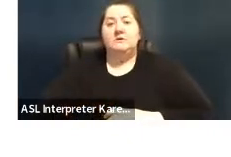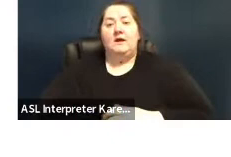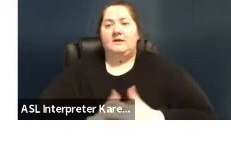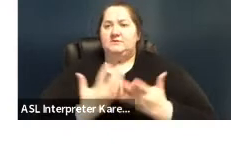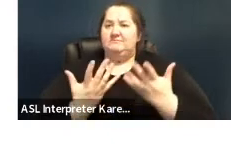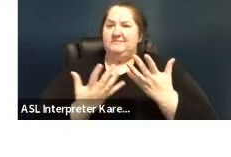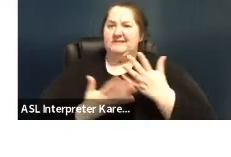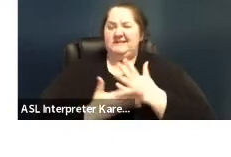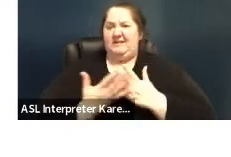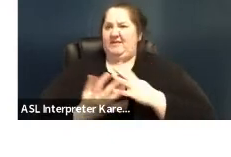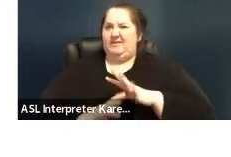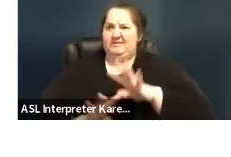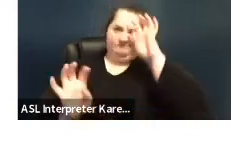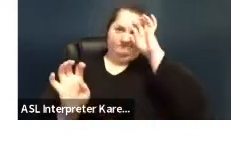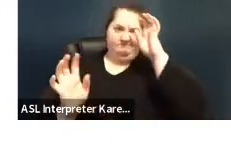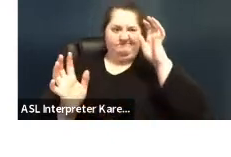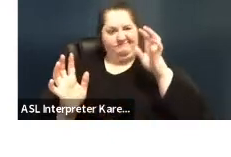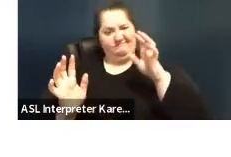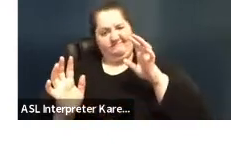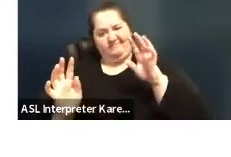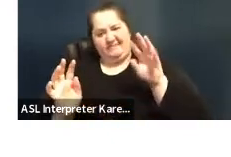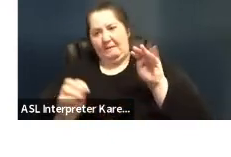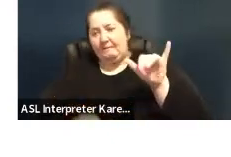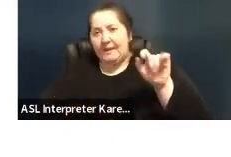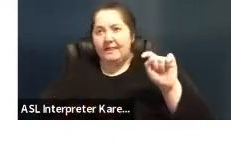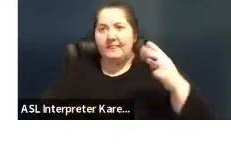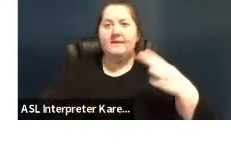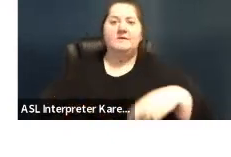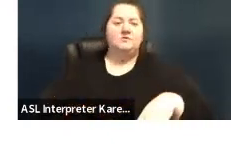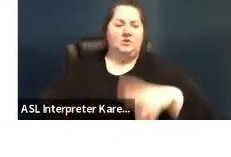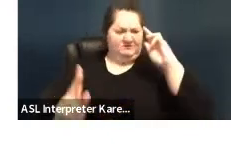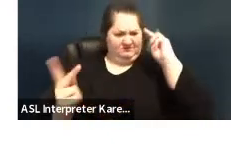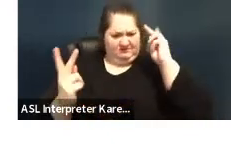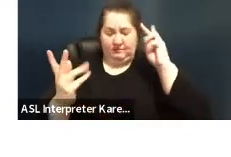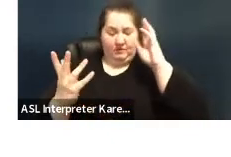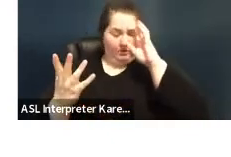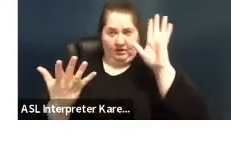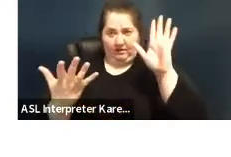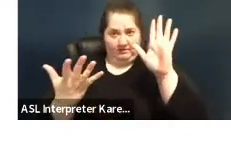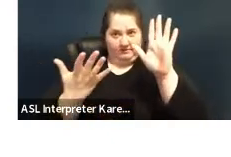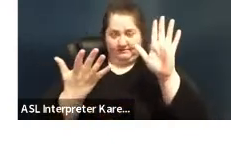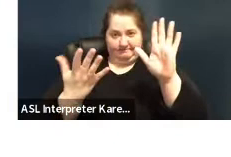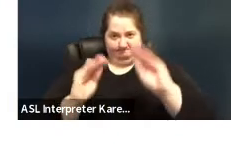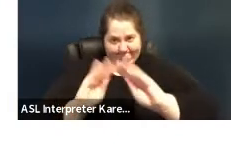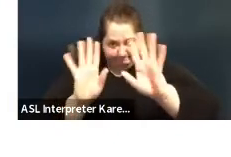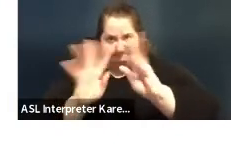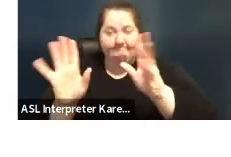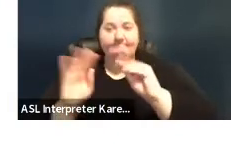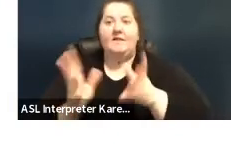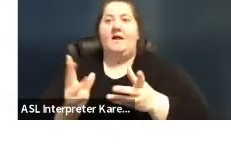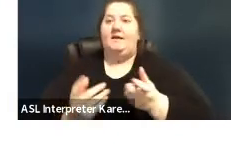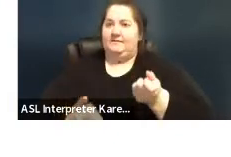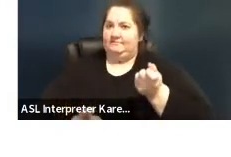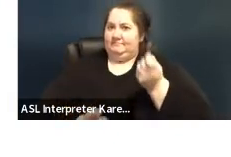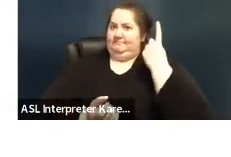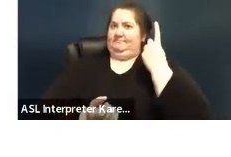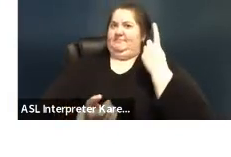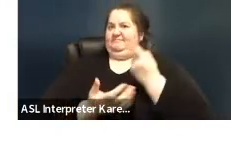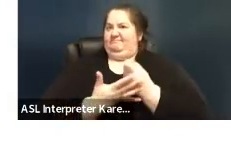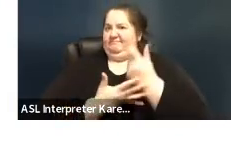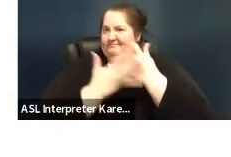a couple of common myths and straighten out some mix-ups. So with that,